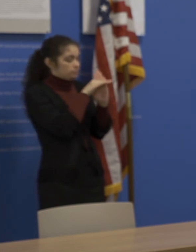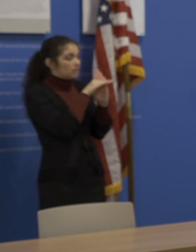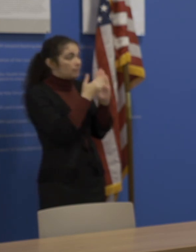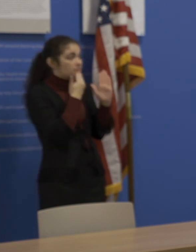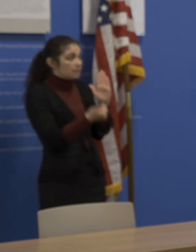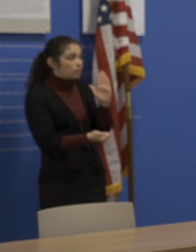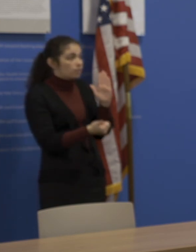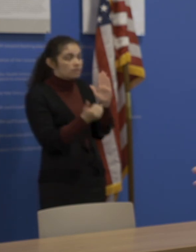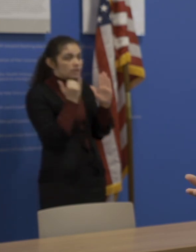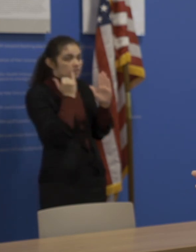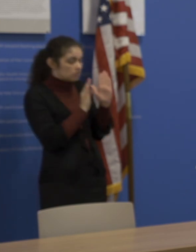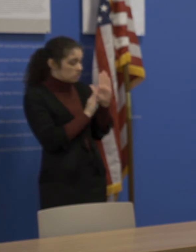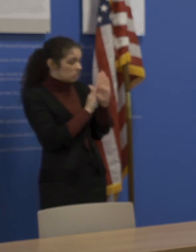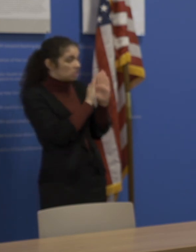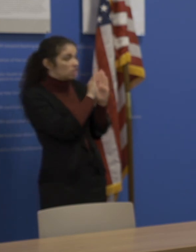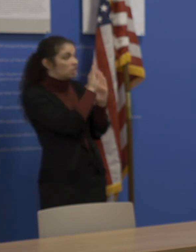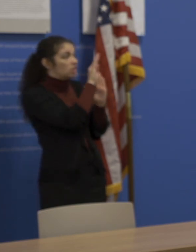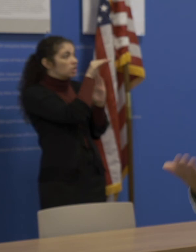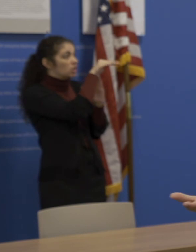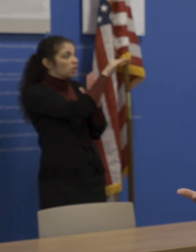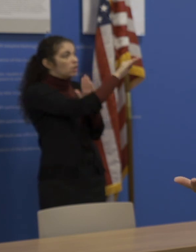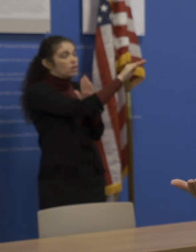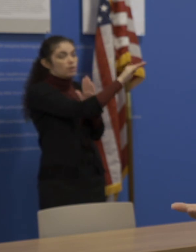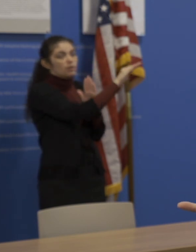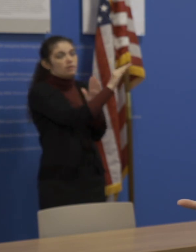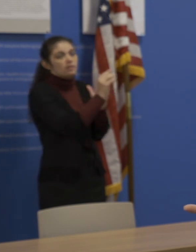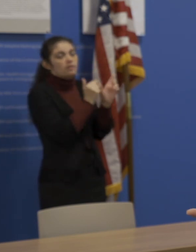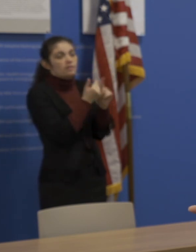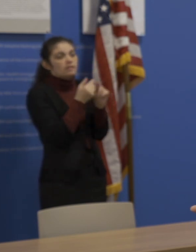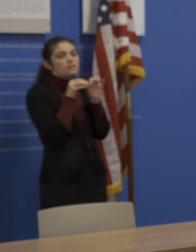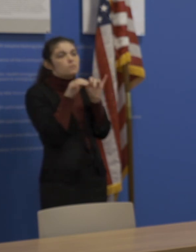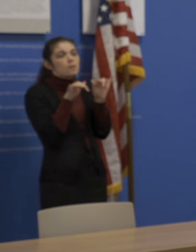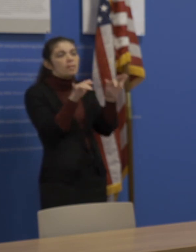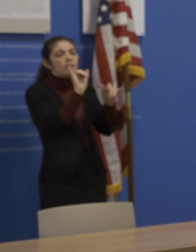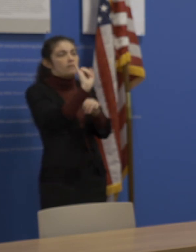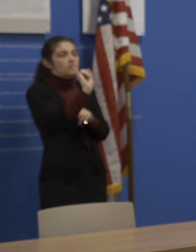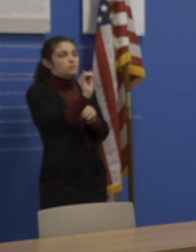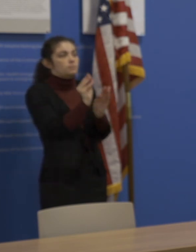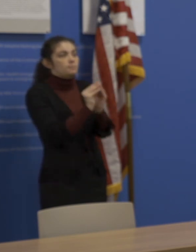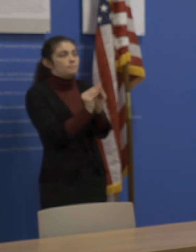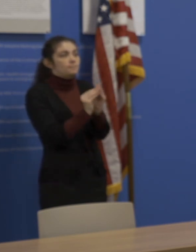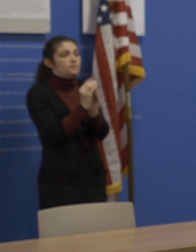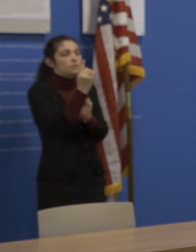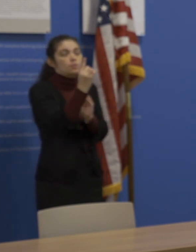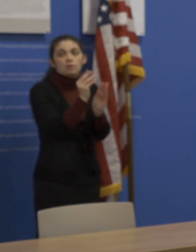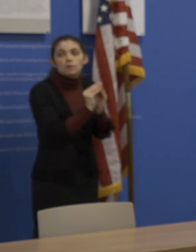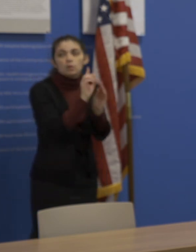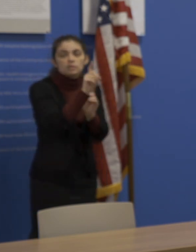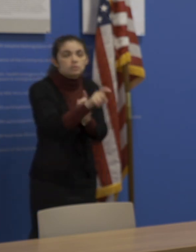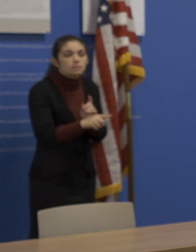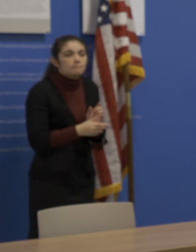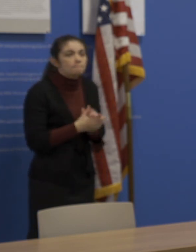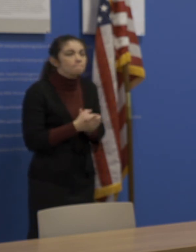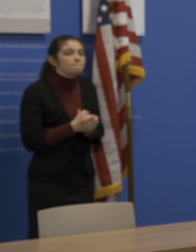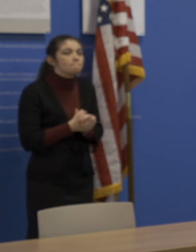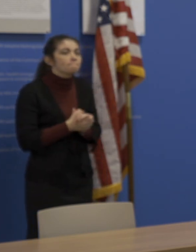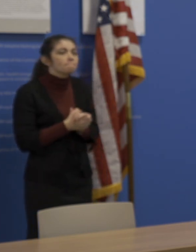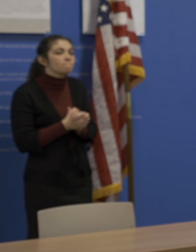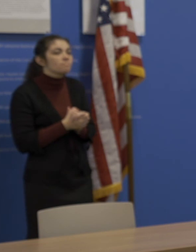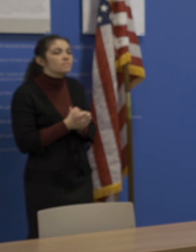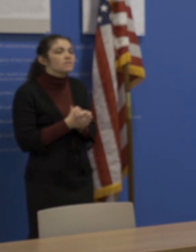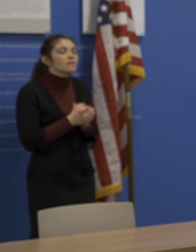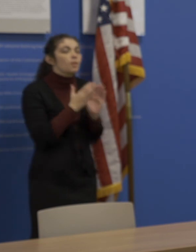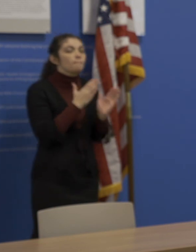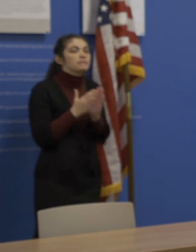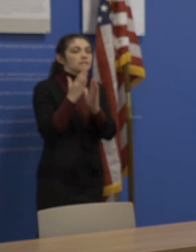better than if people just don't do that and go out and transmit the infection more. We'll take one more question. Are there